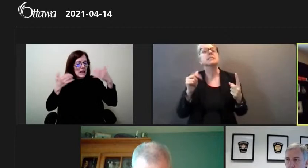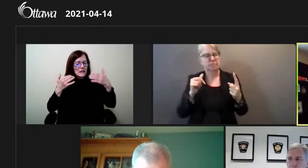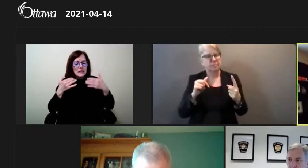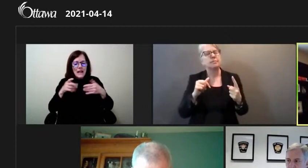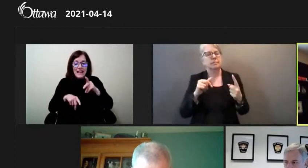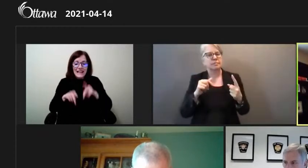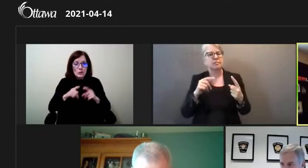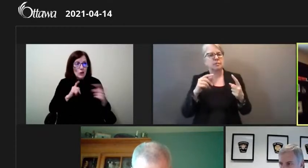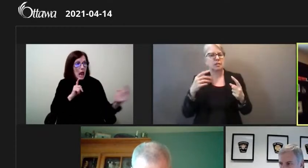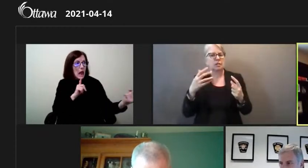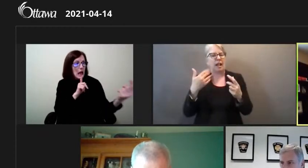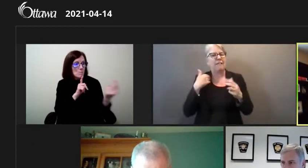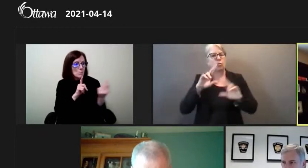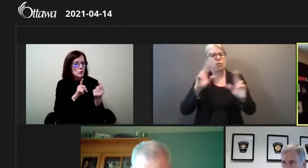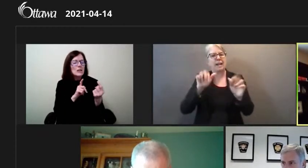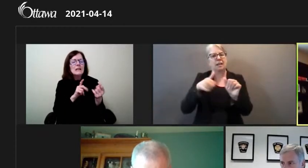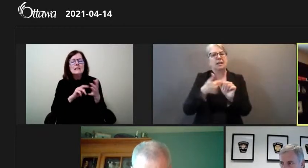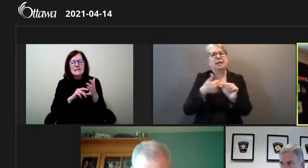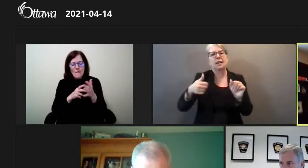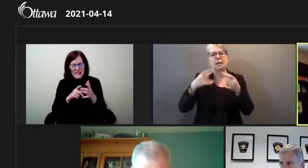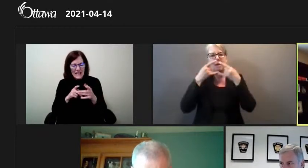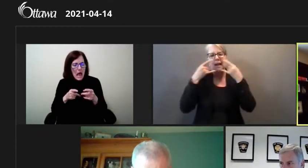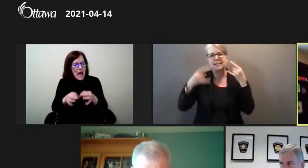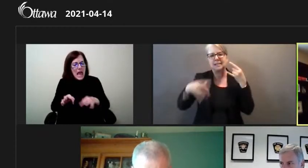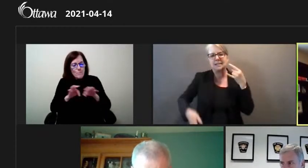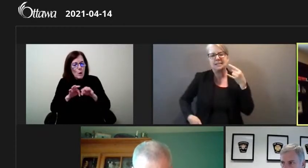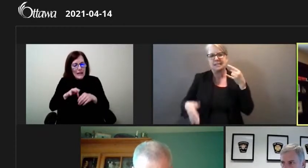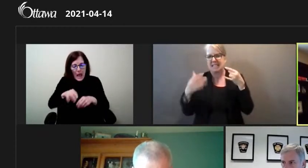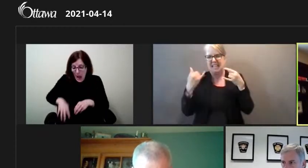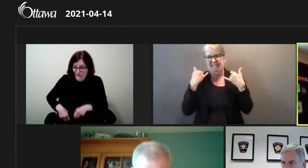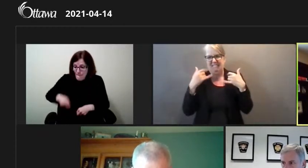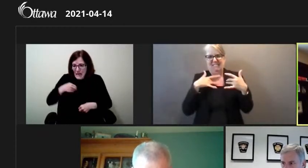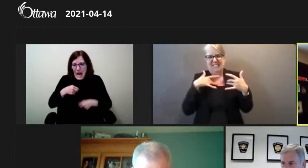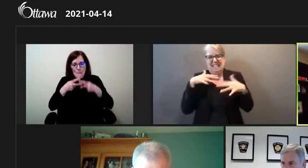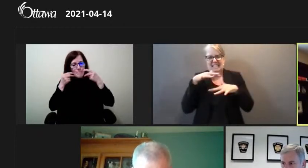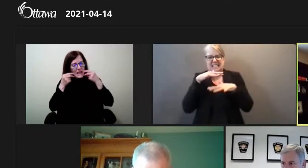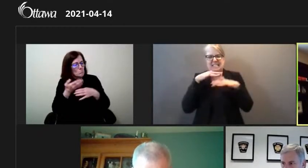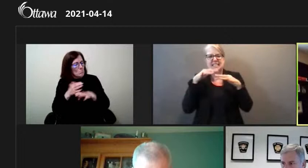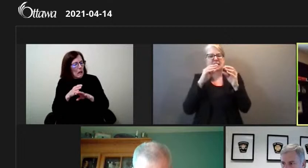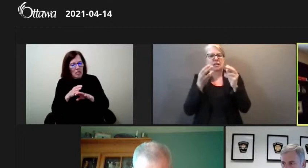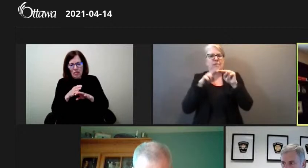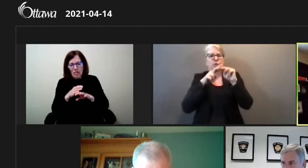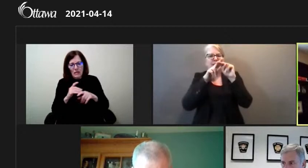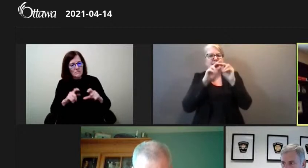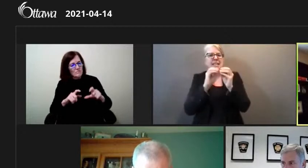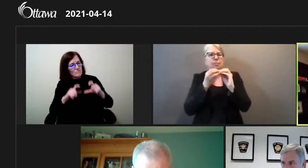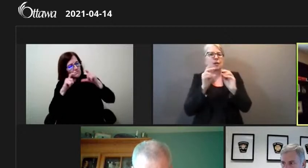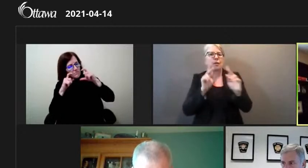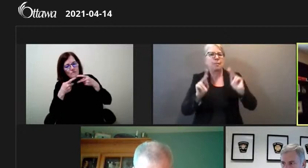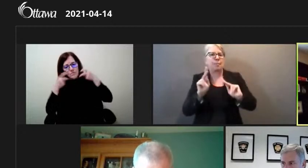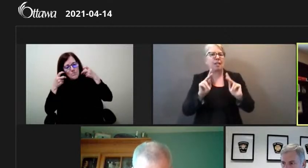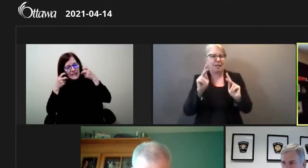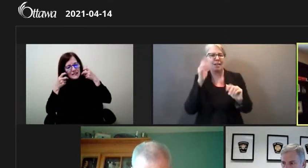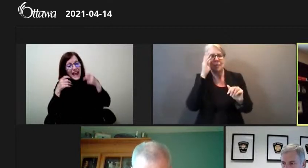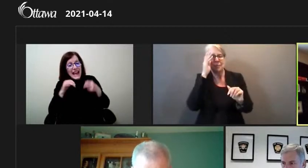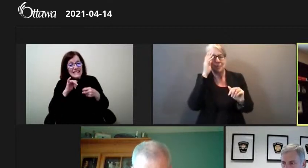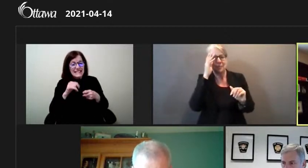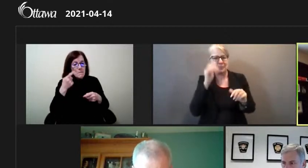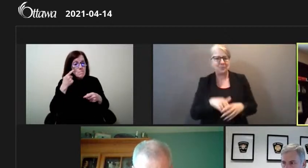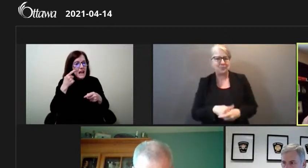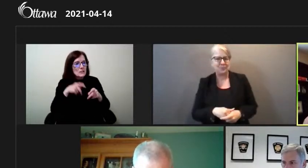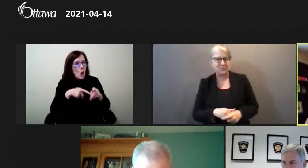put your mask on if you're finding that there's increasing numbers of people on the path that you're needing to get around.